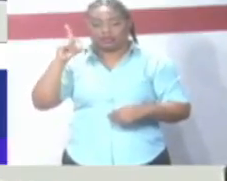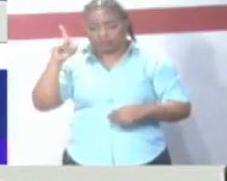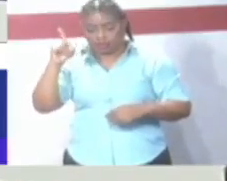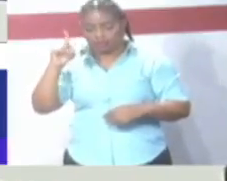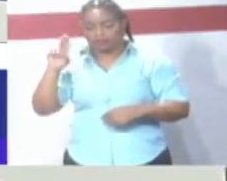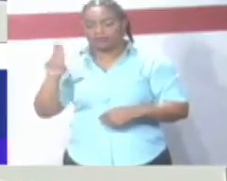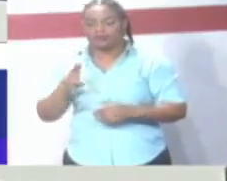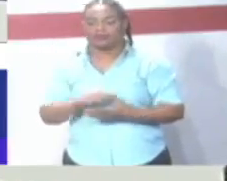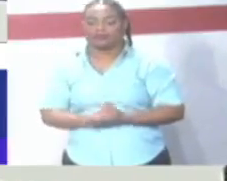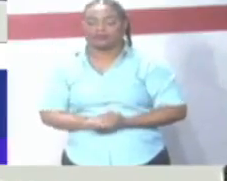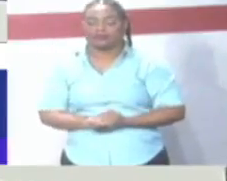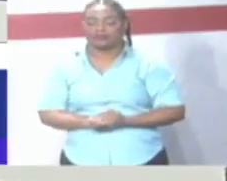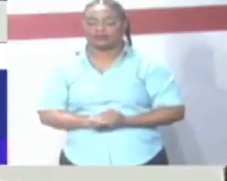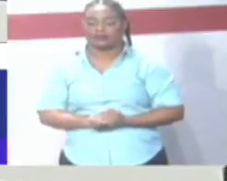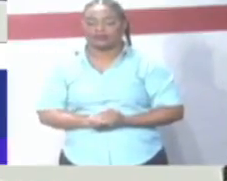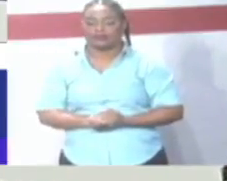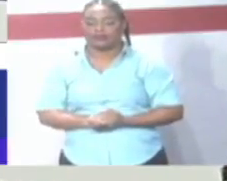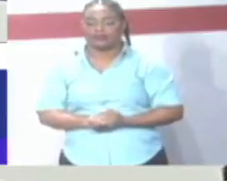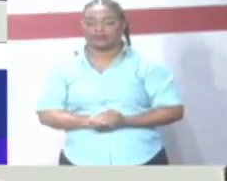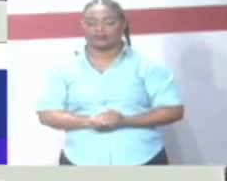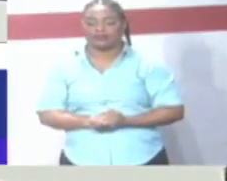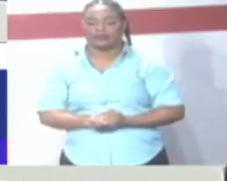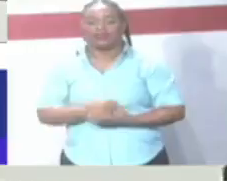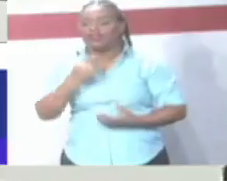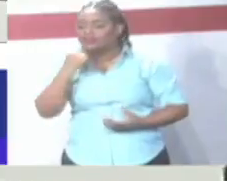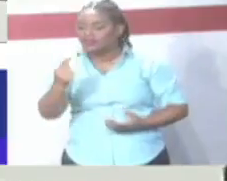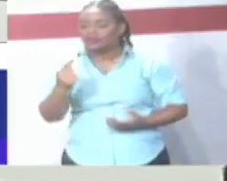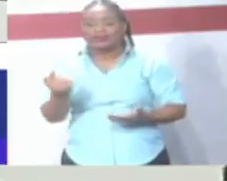like to remind everyone yet again that